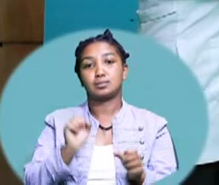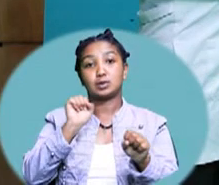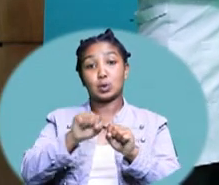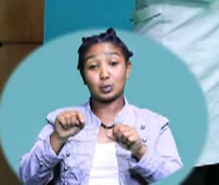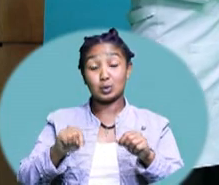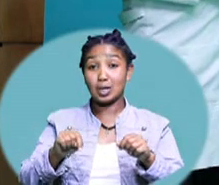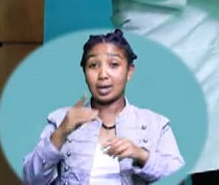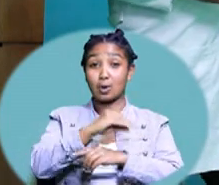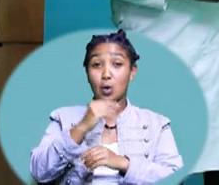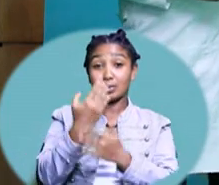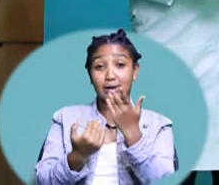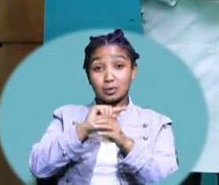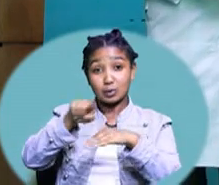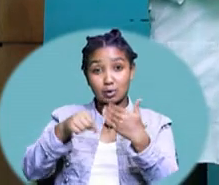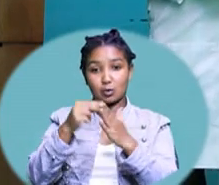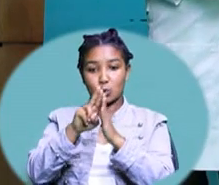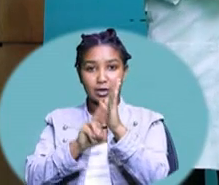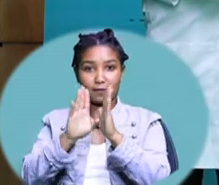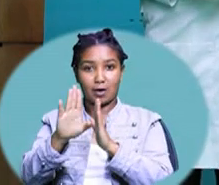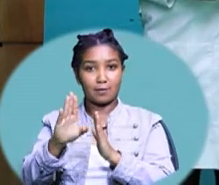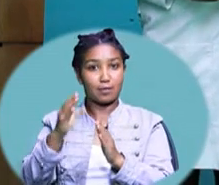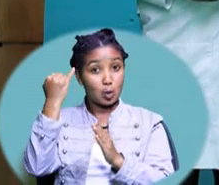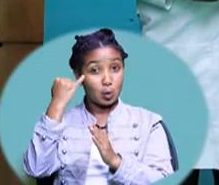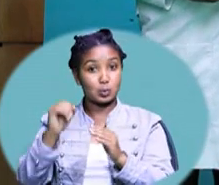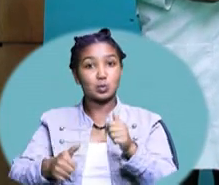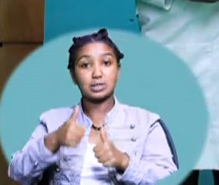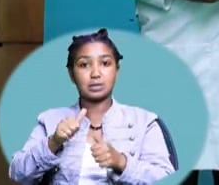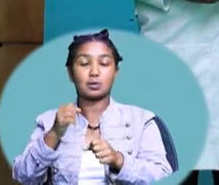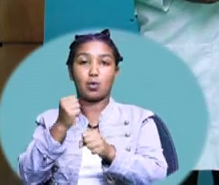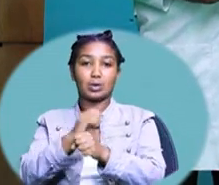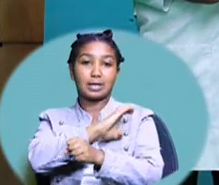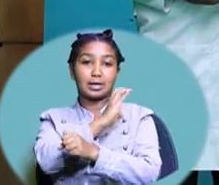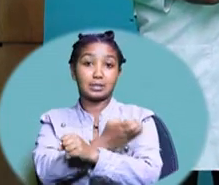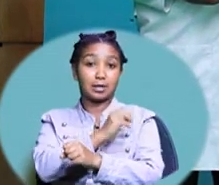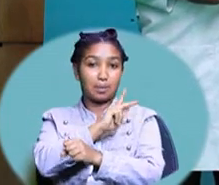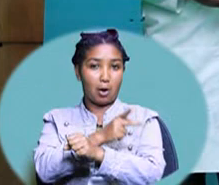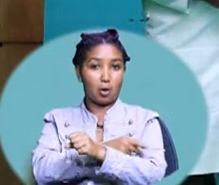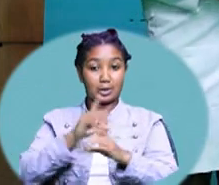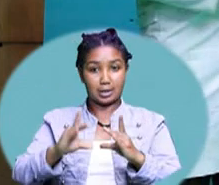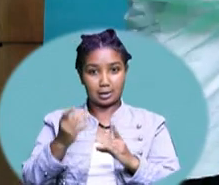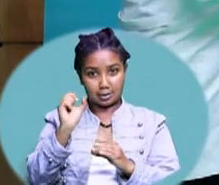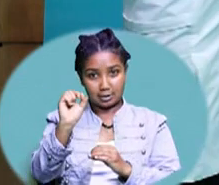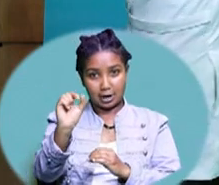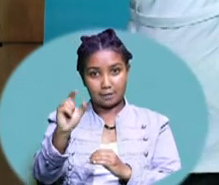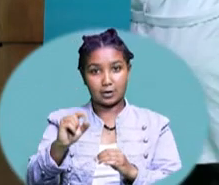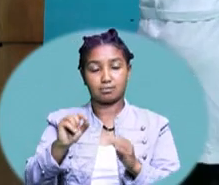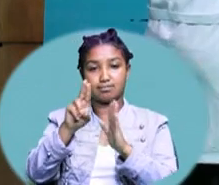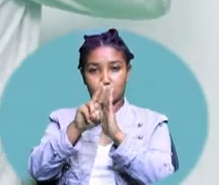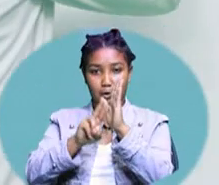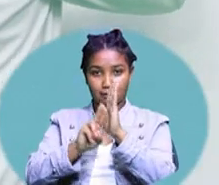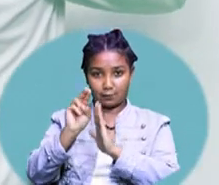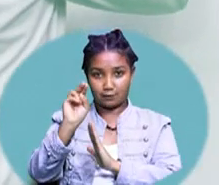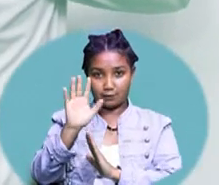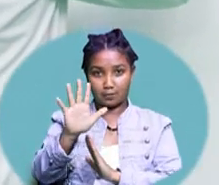Today we are trying to discuss about Unit 5 concept, which is work, energy and power of grade 11. Unit